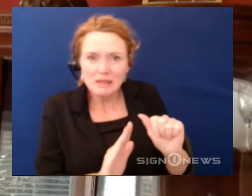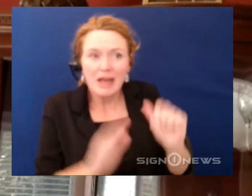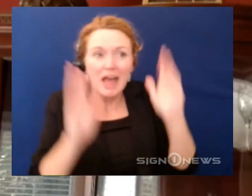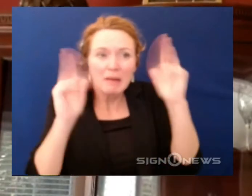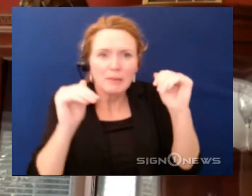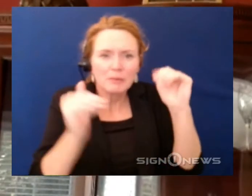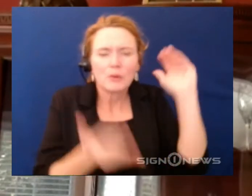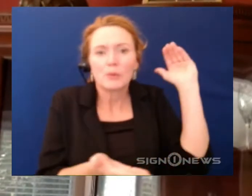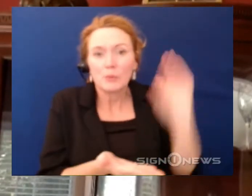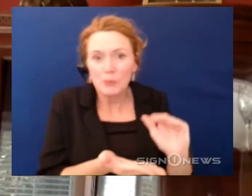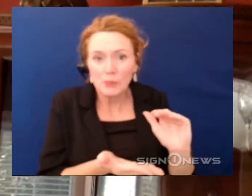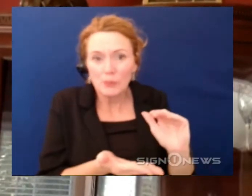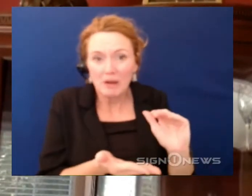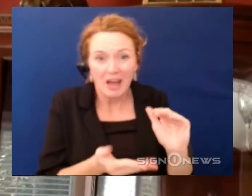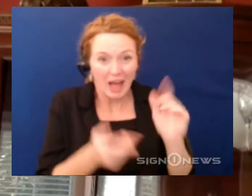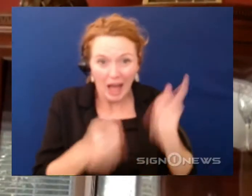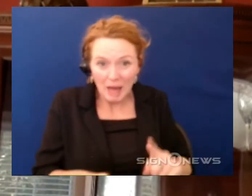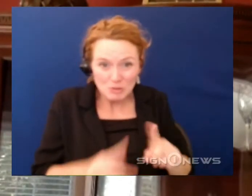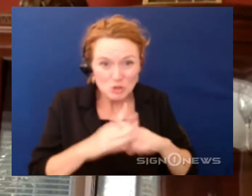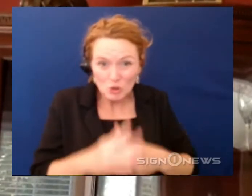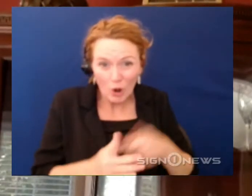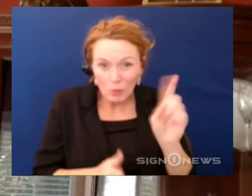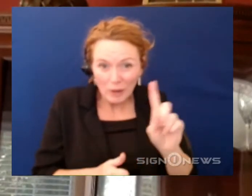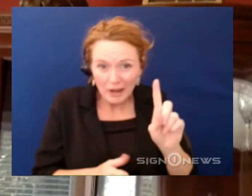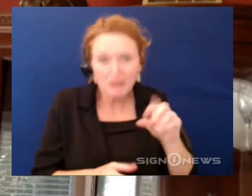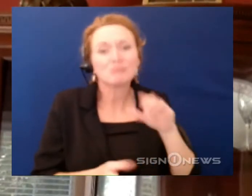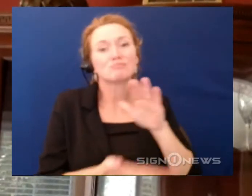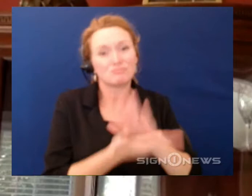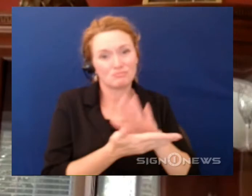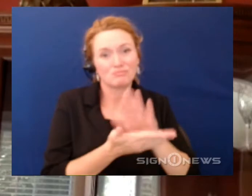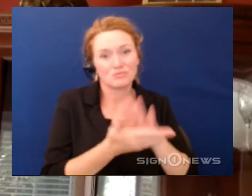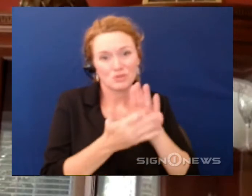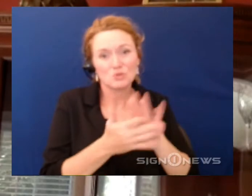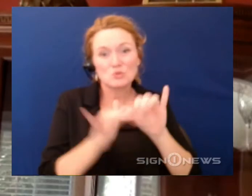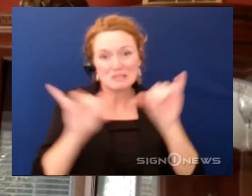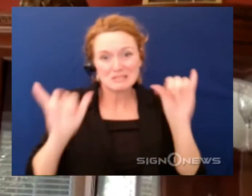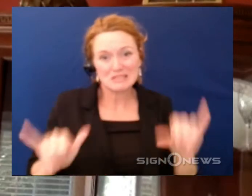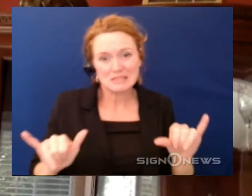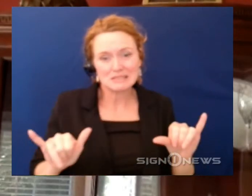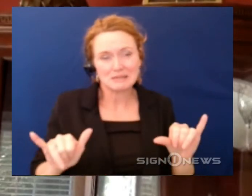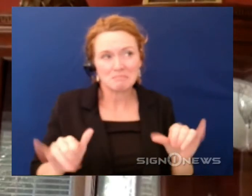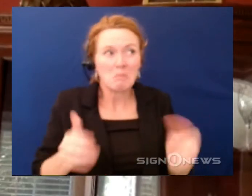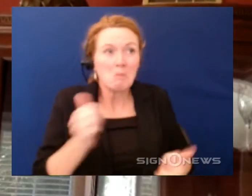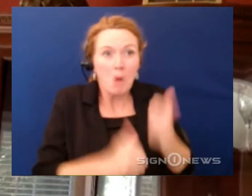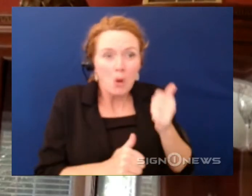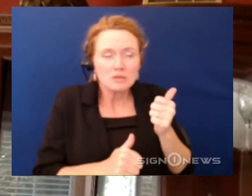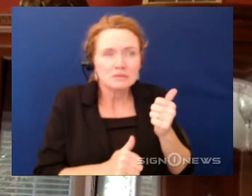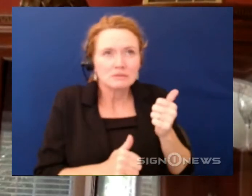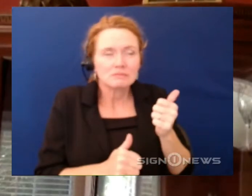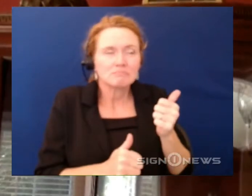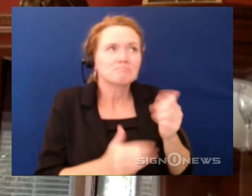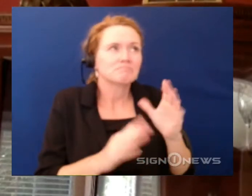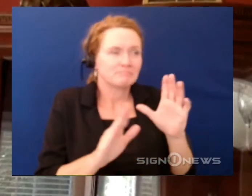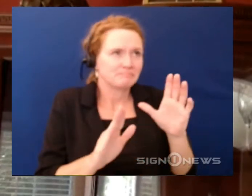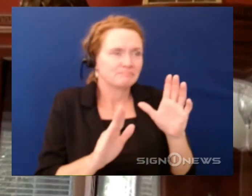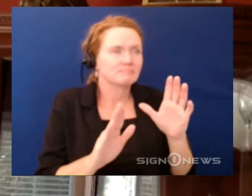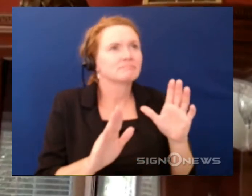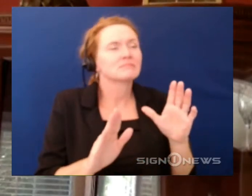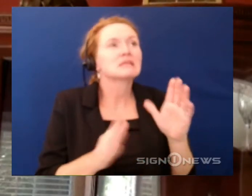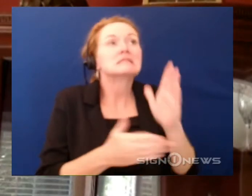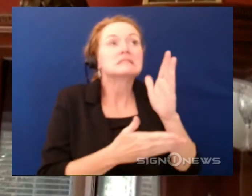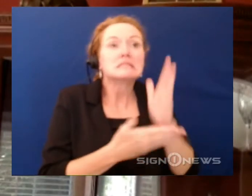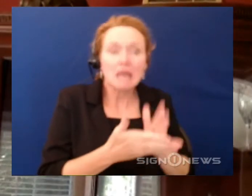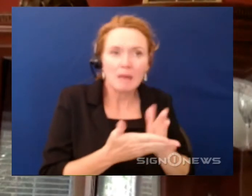in the school systems. And no one in the school systems, I shouldn't say no one, because there are probably some educators on here who are trying to